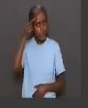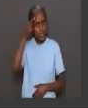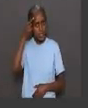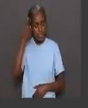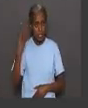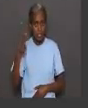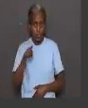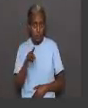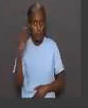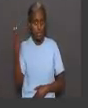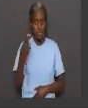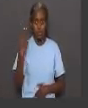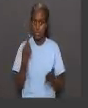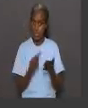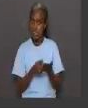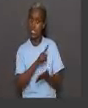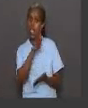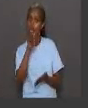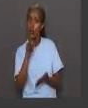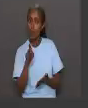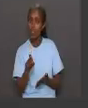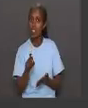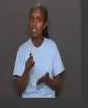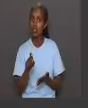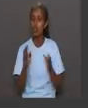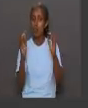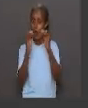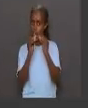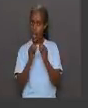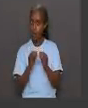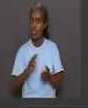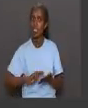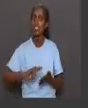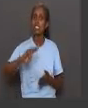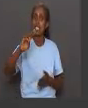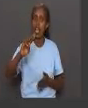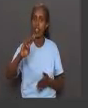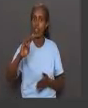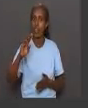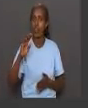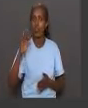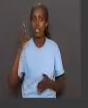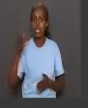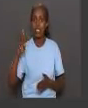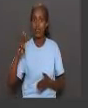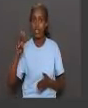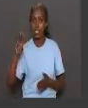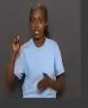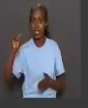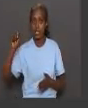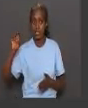that you can use this equation to calculate the slant height of the frustum?